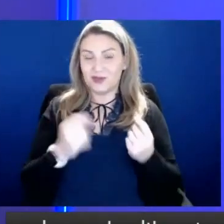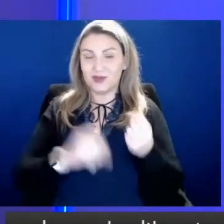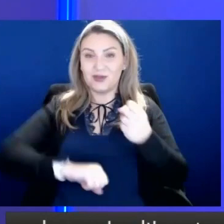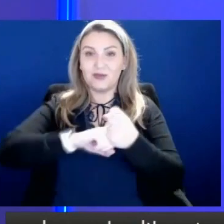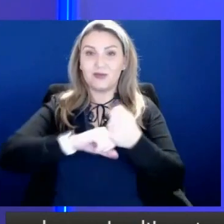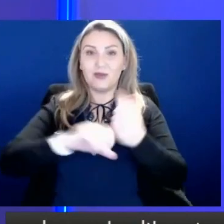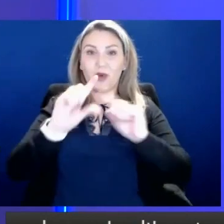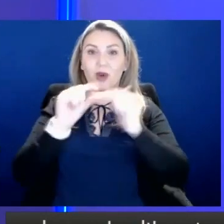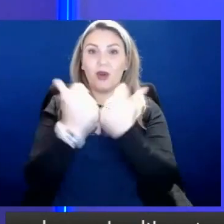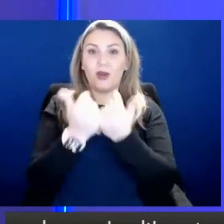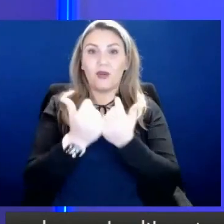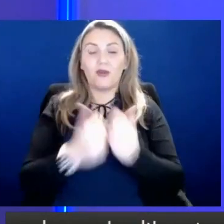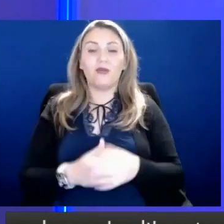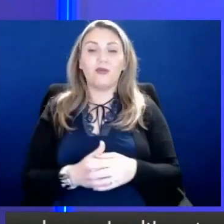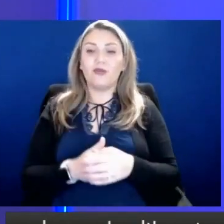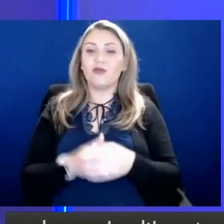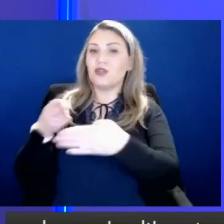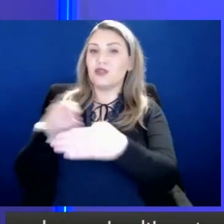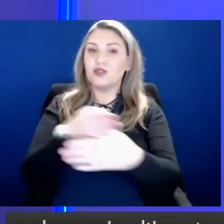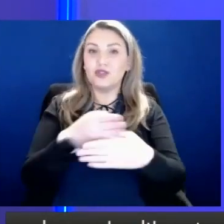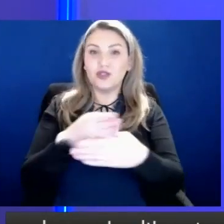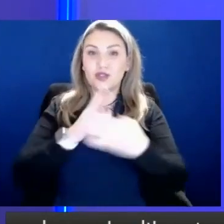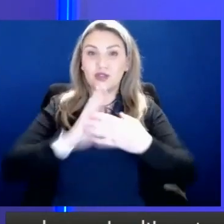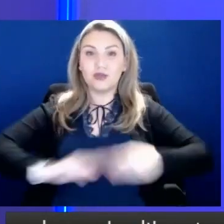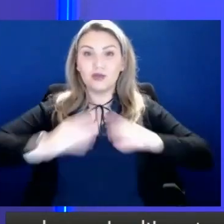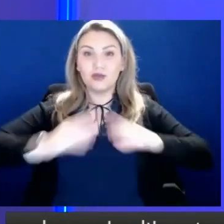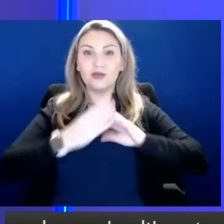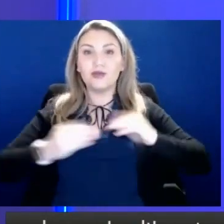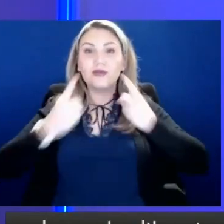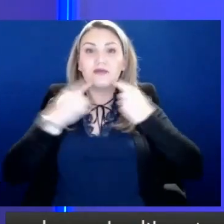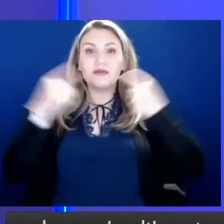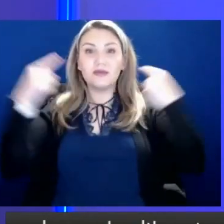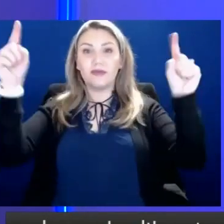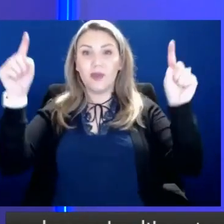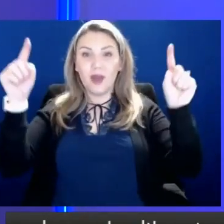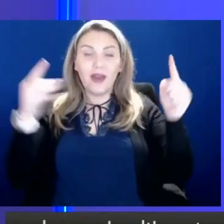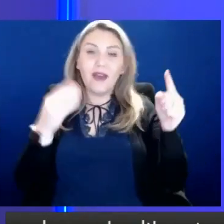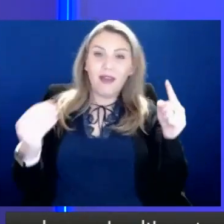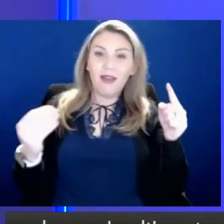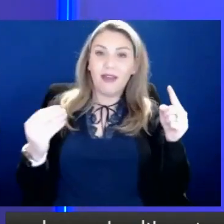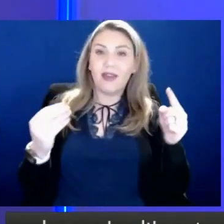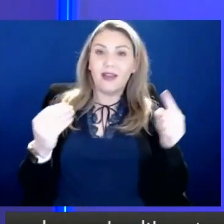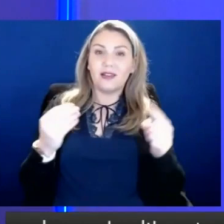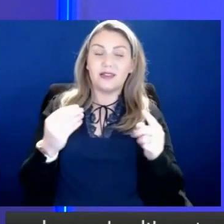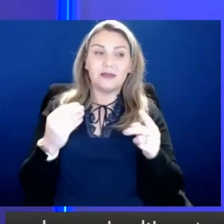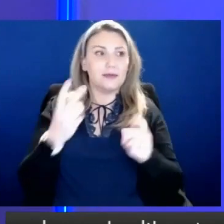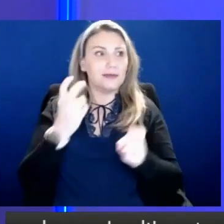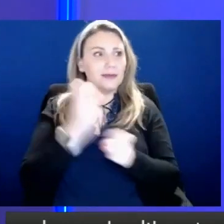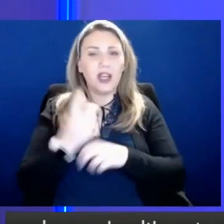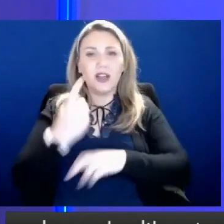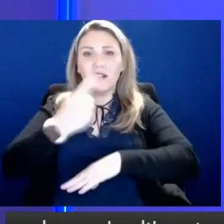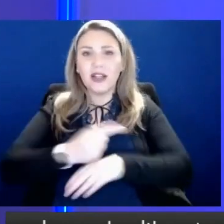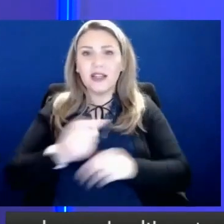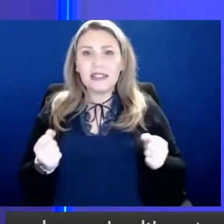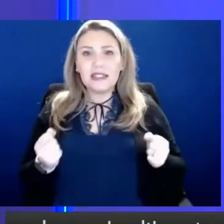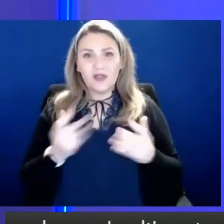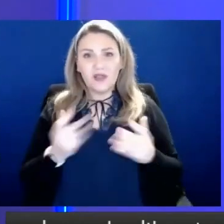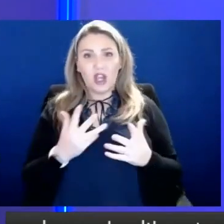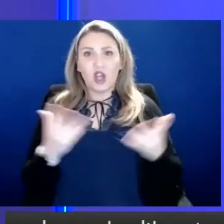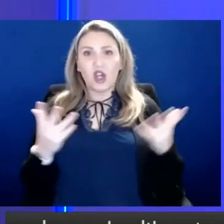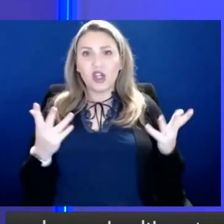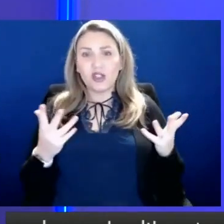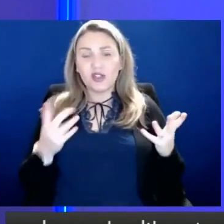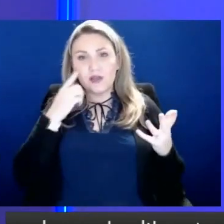stories and successes and hard days, fears for this to be a